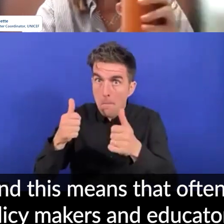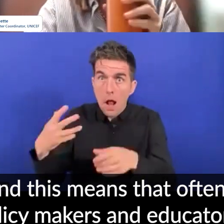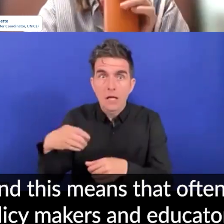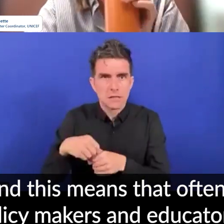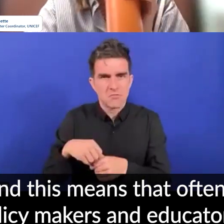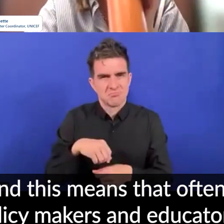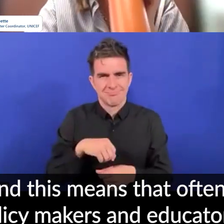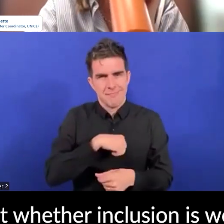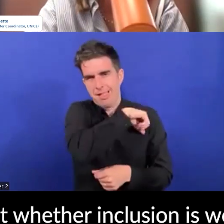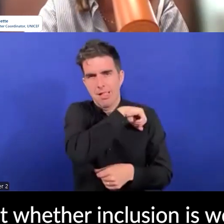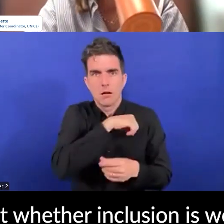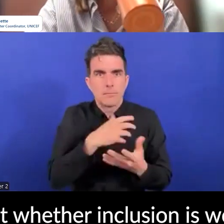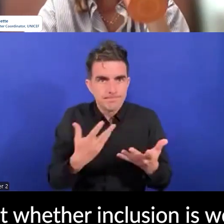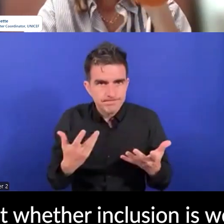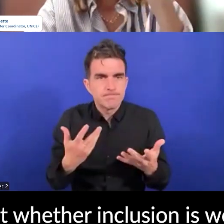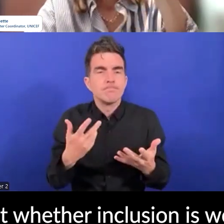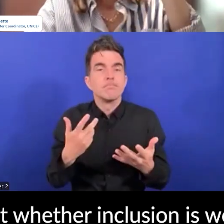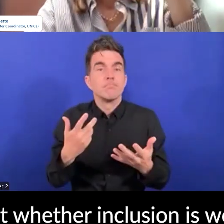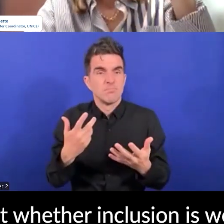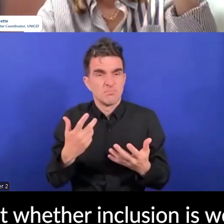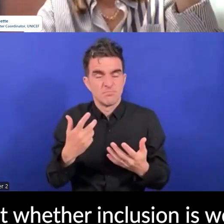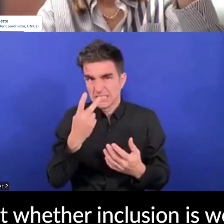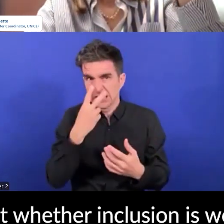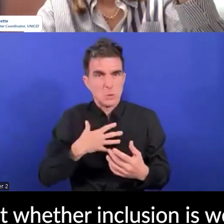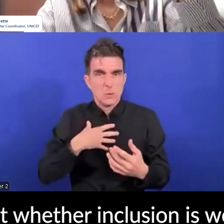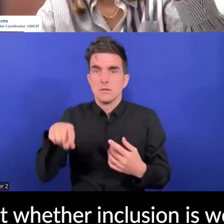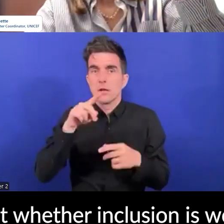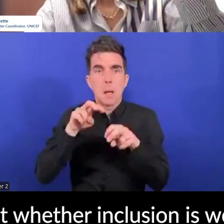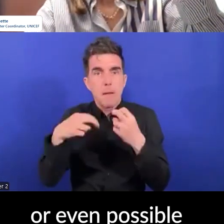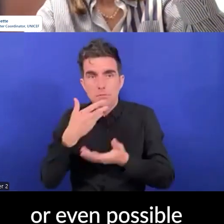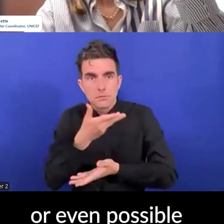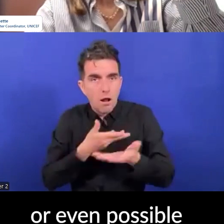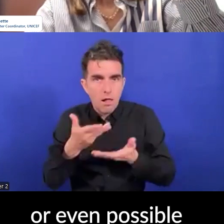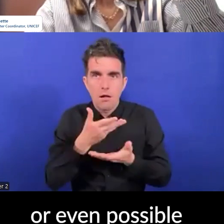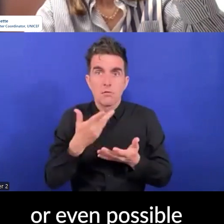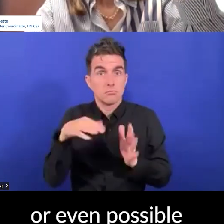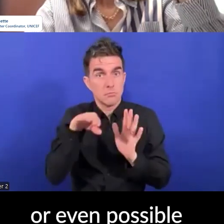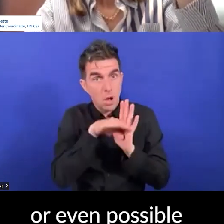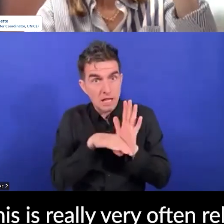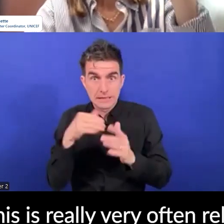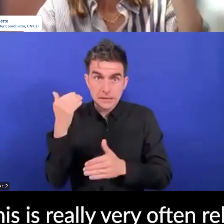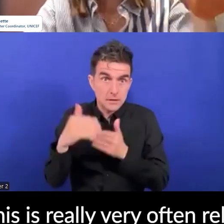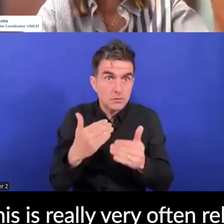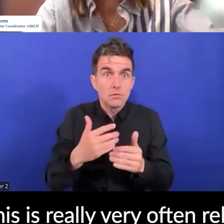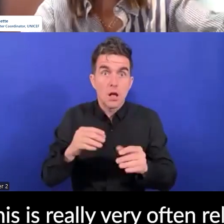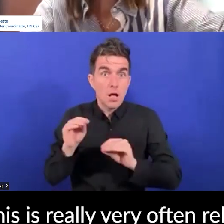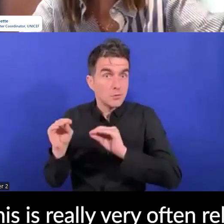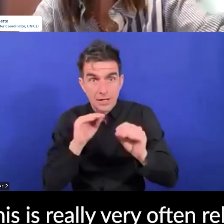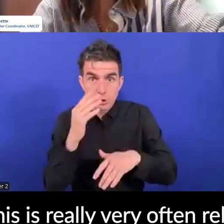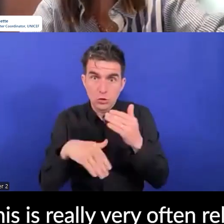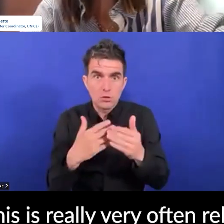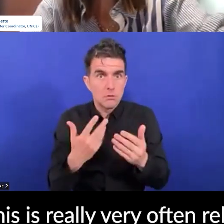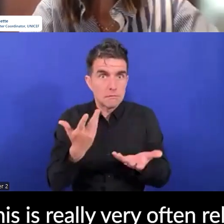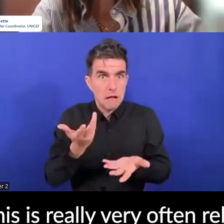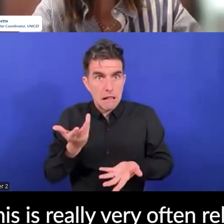and educators even doubt whether inclusion is worthwhile or even possible. And this is really